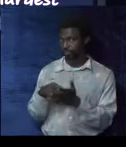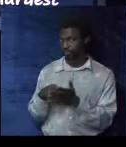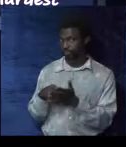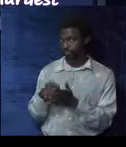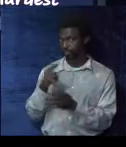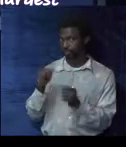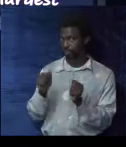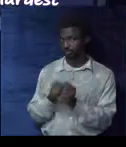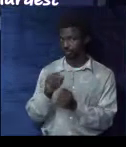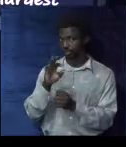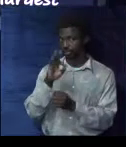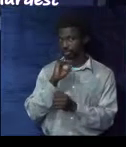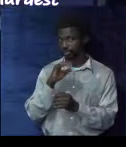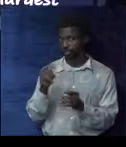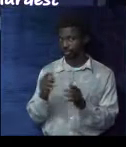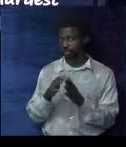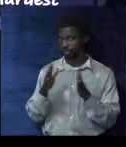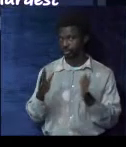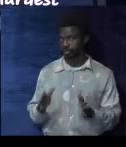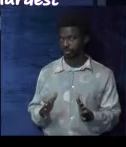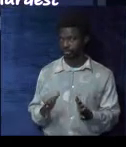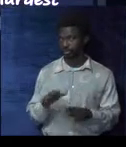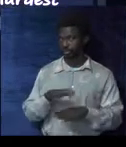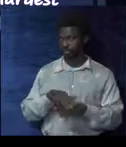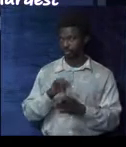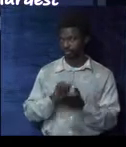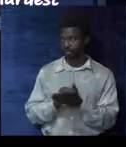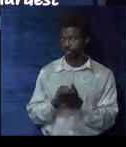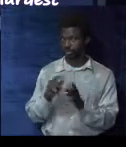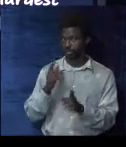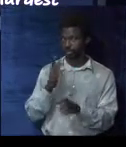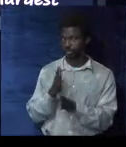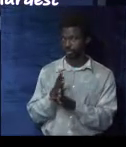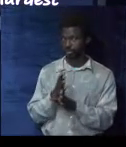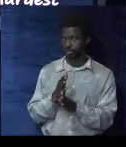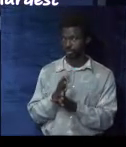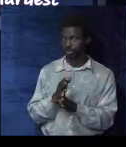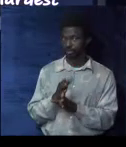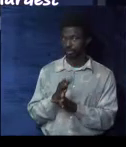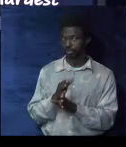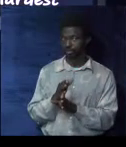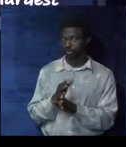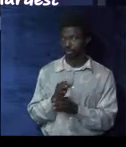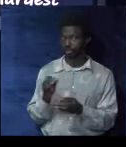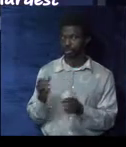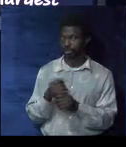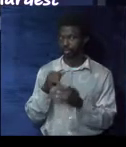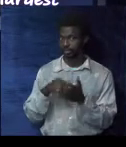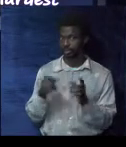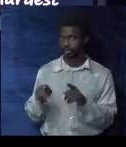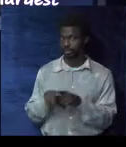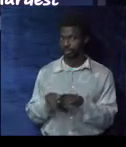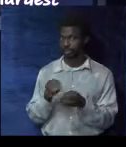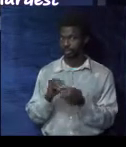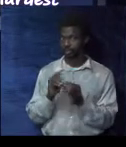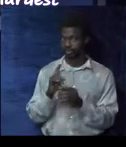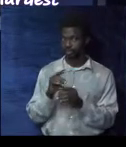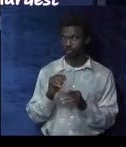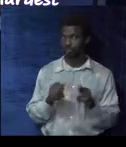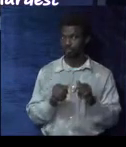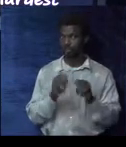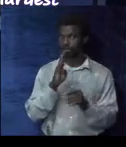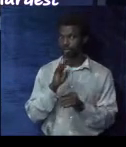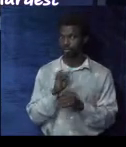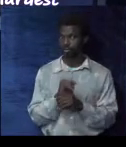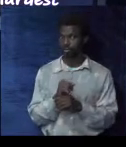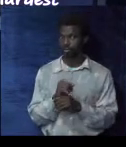this one within 9 is the largest on this line. That's the 10 billion, 9, 10 billion. So we take that as number 1, followed by